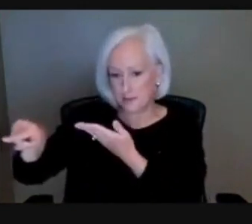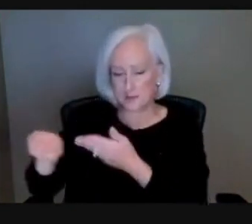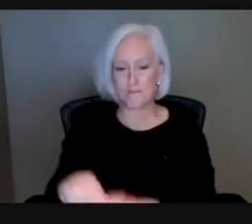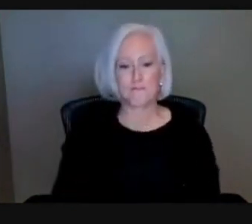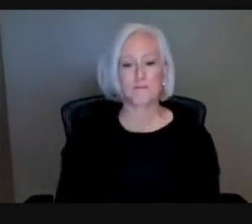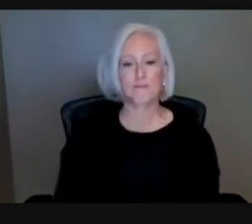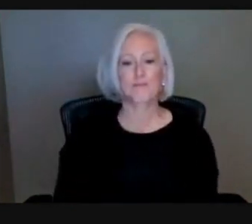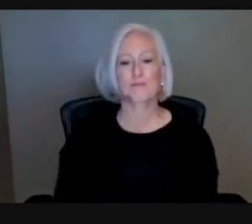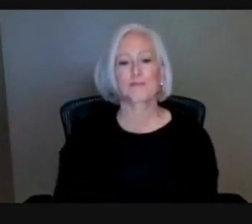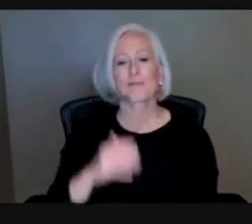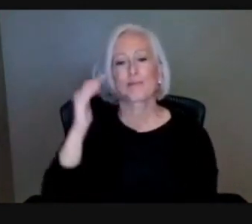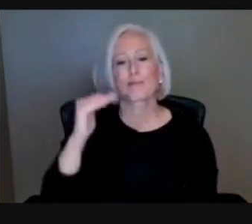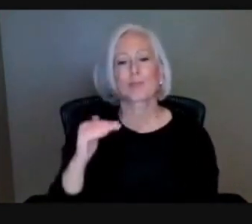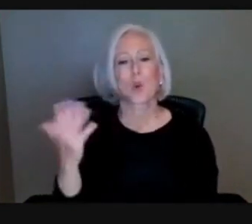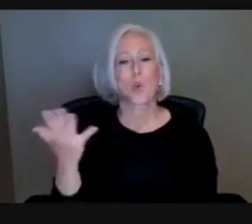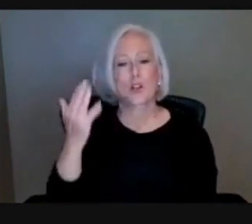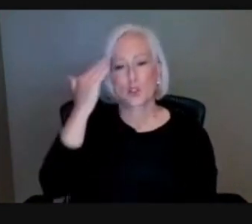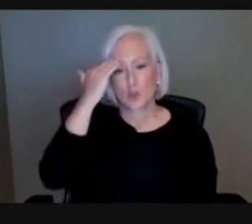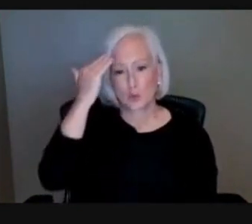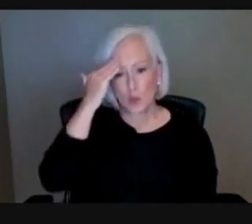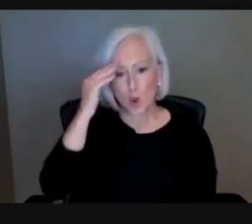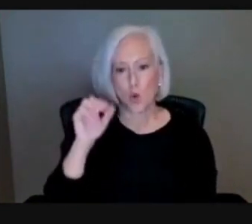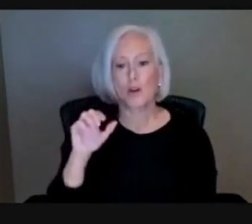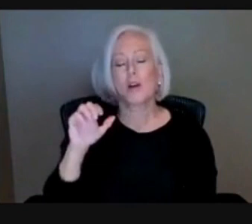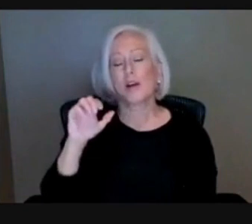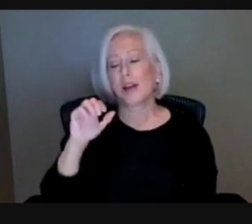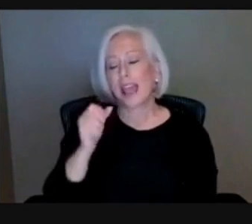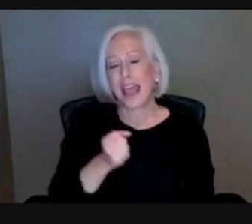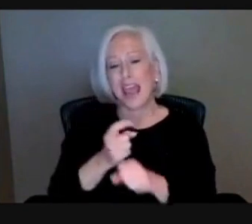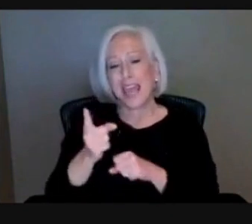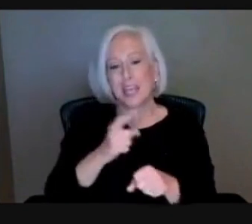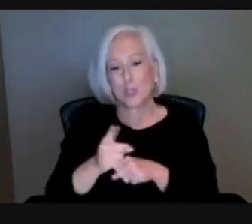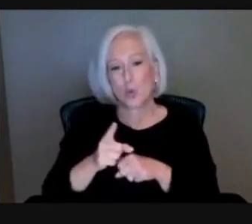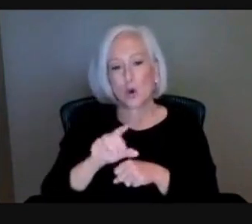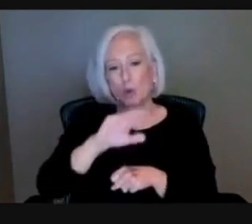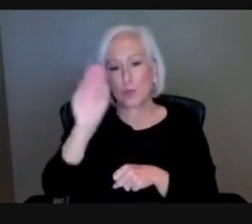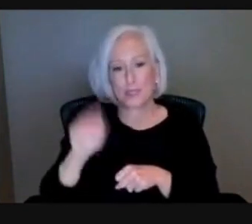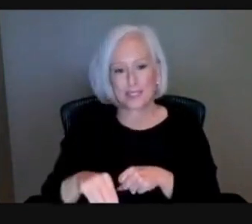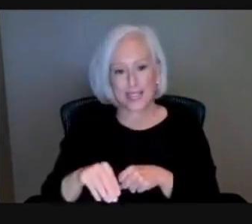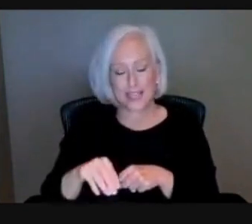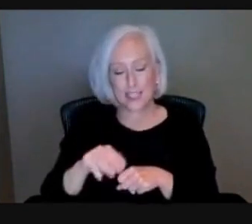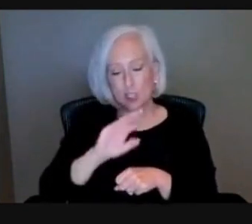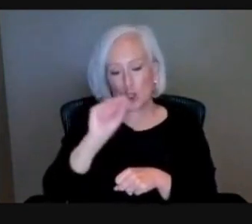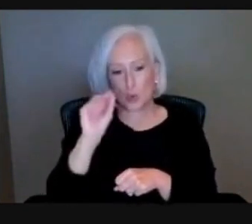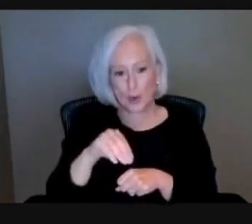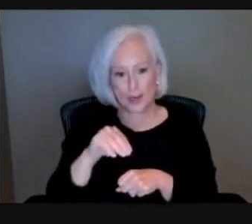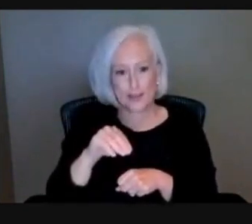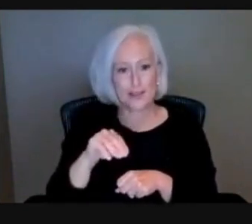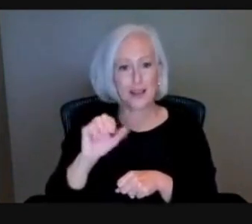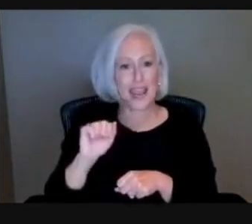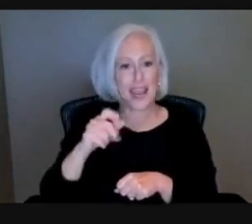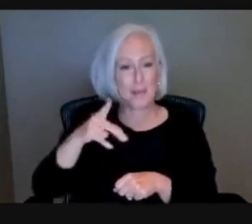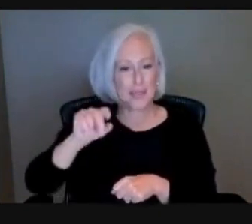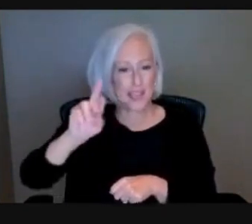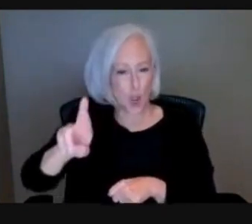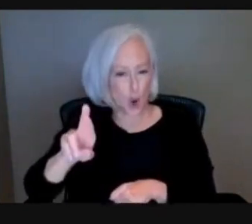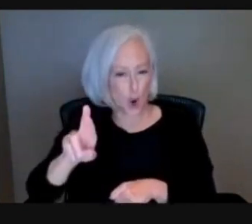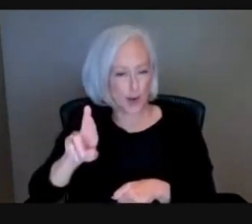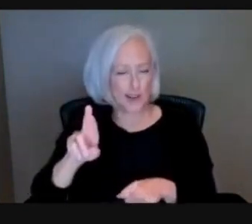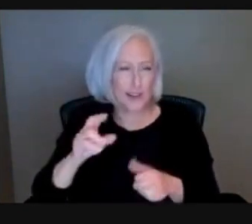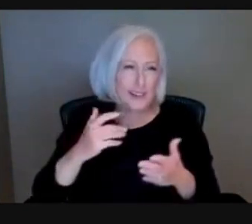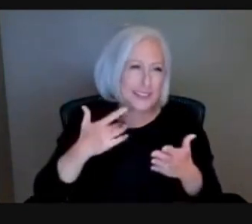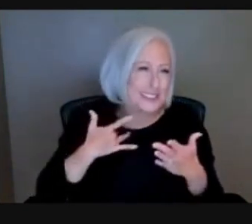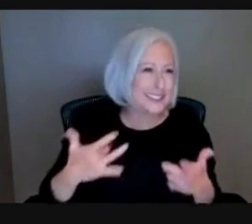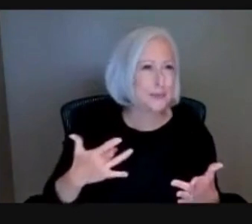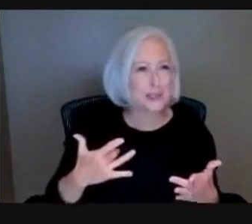Terms to know, annual percentage rate and variable interest rate. APR. I don't get this question often anymore,